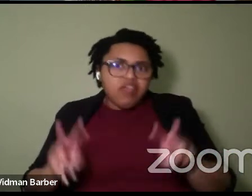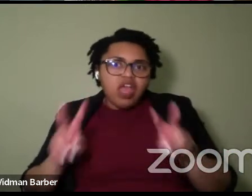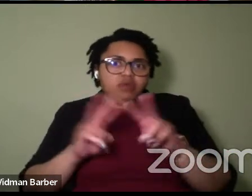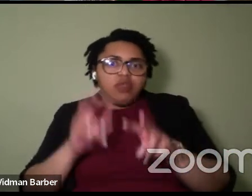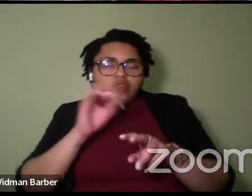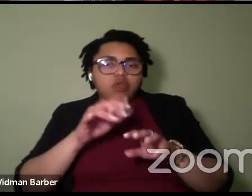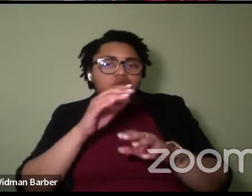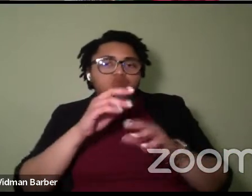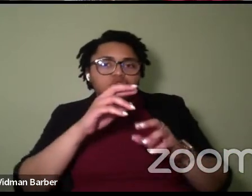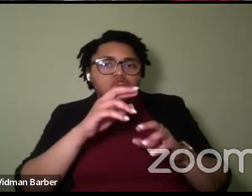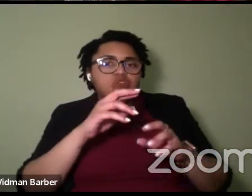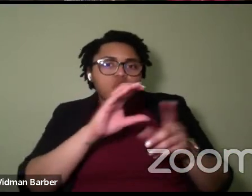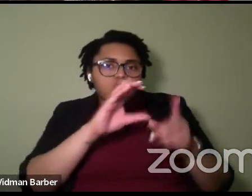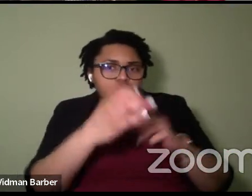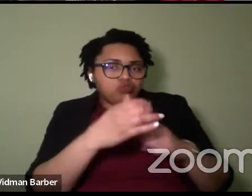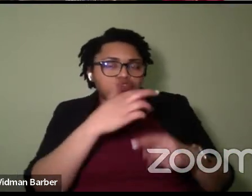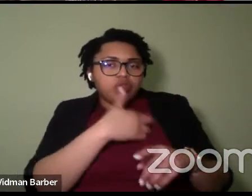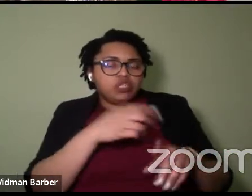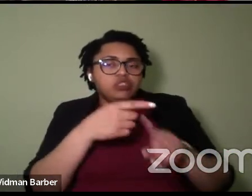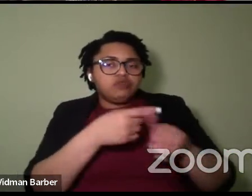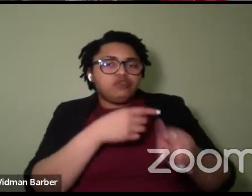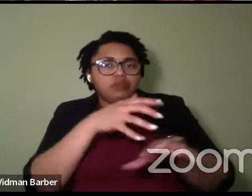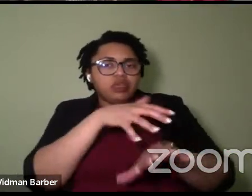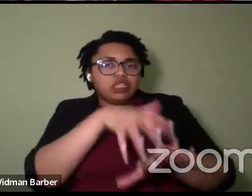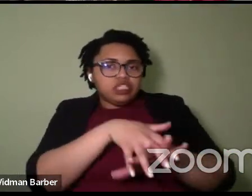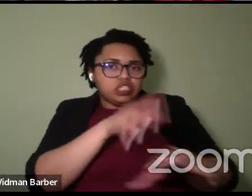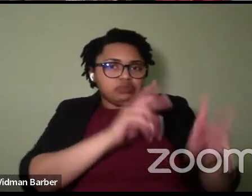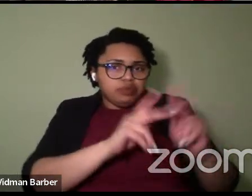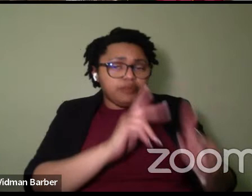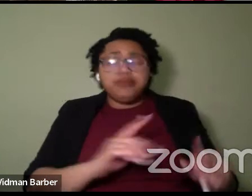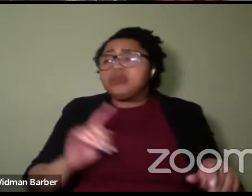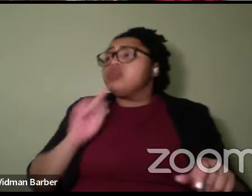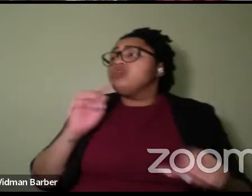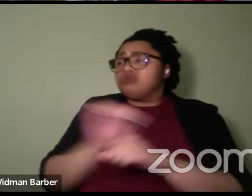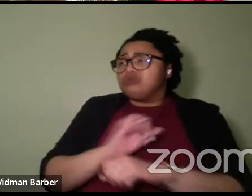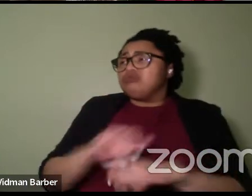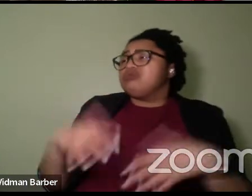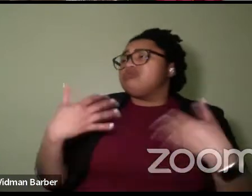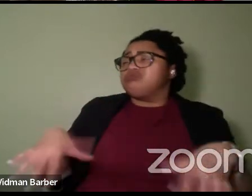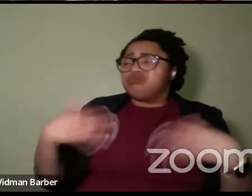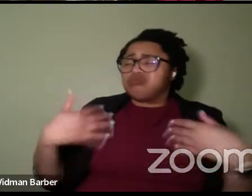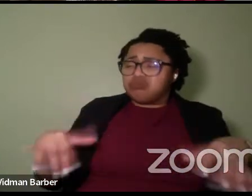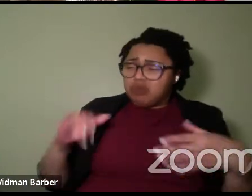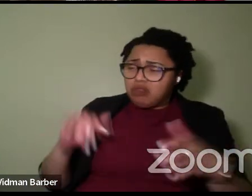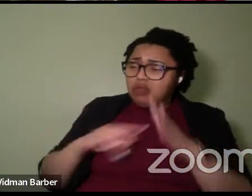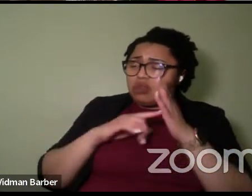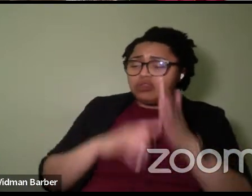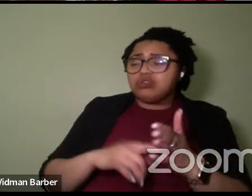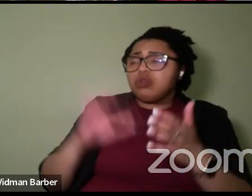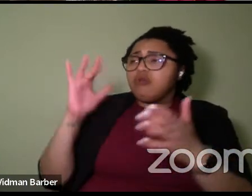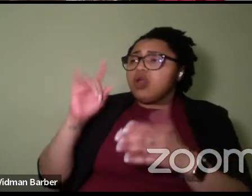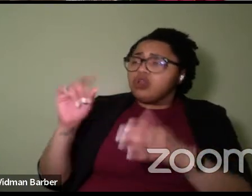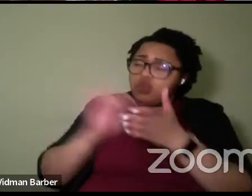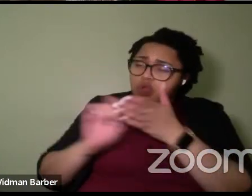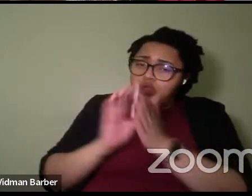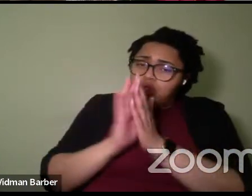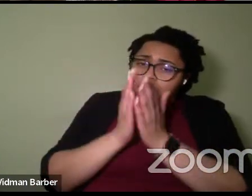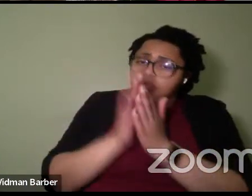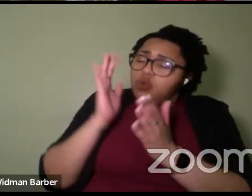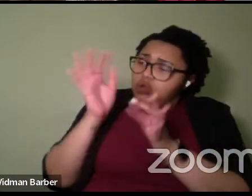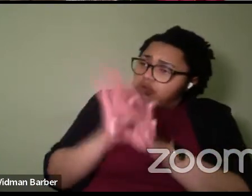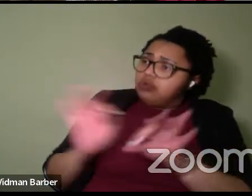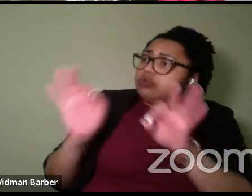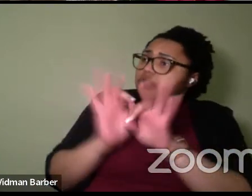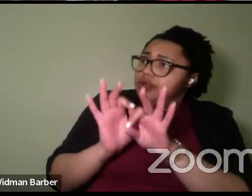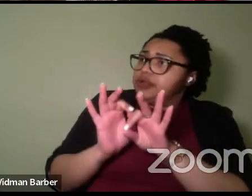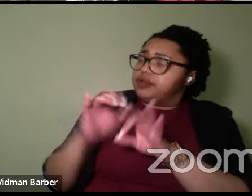Yes, that was beautiful. I think it really gave like what the whole why you wrote this book, why this was important, because the